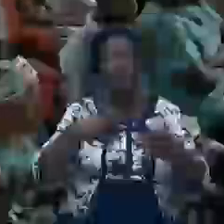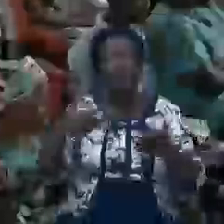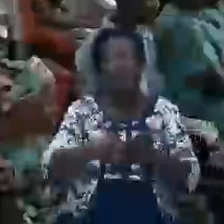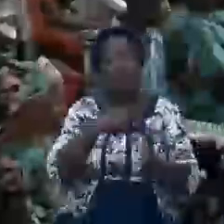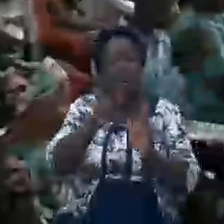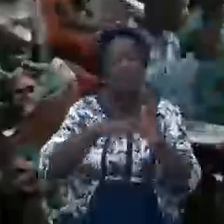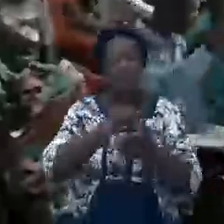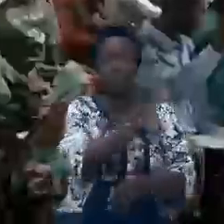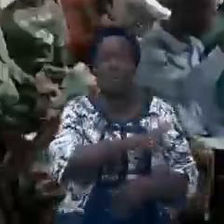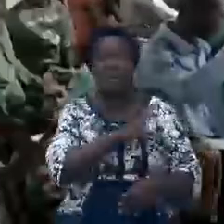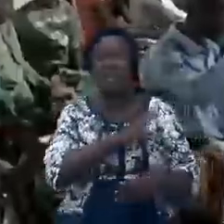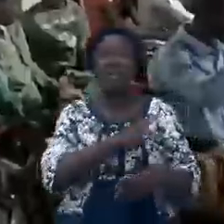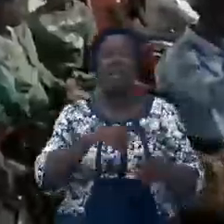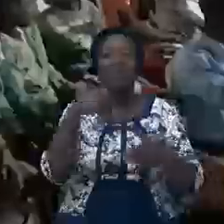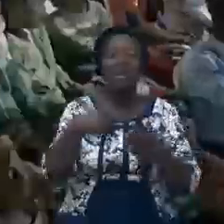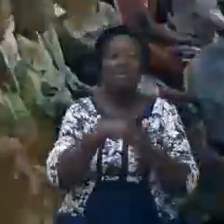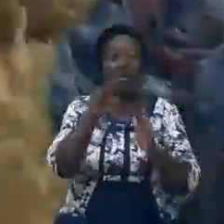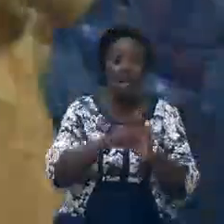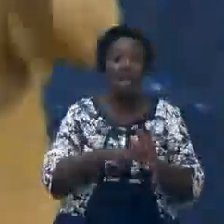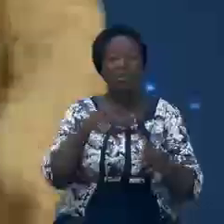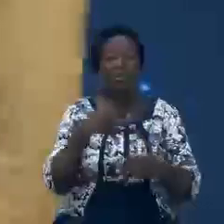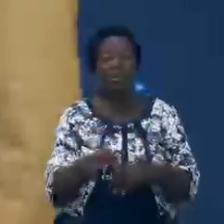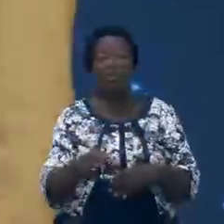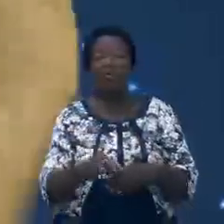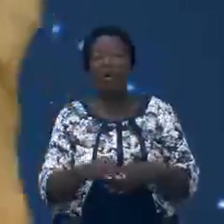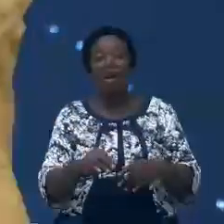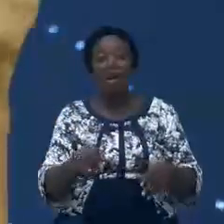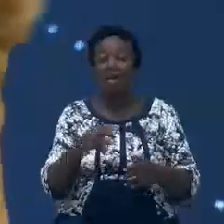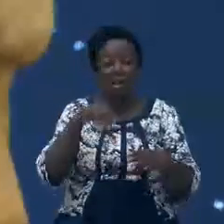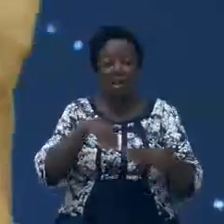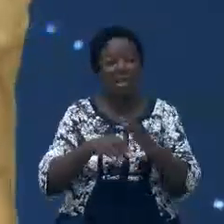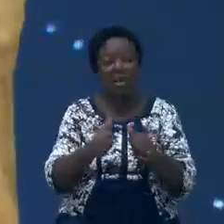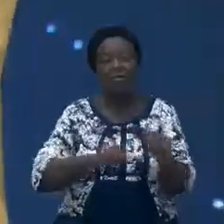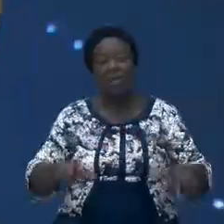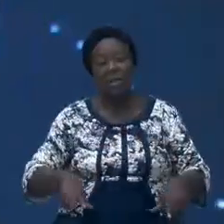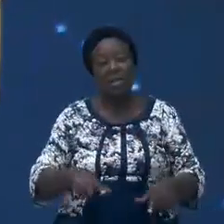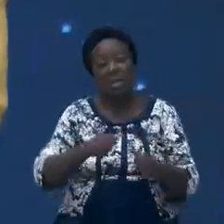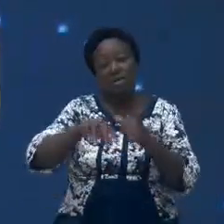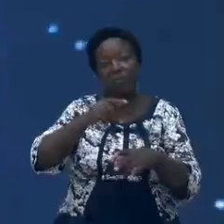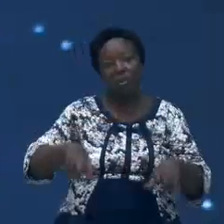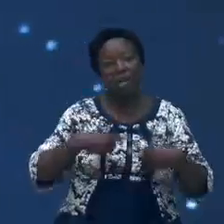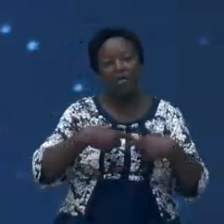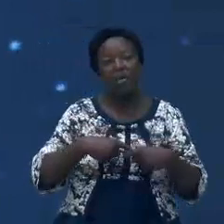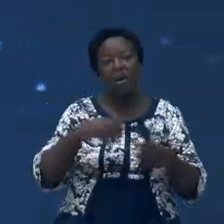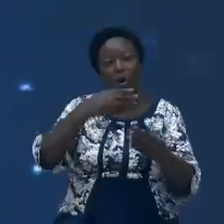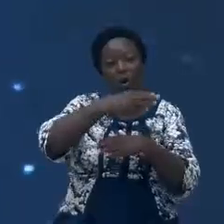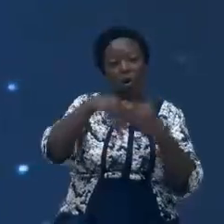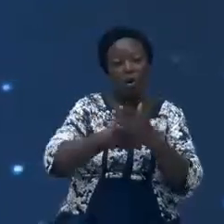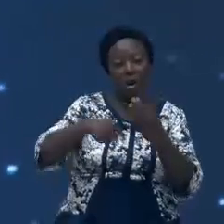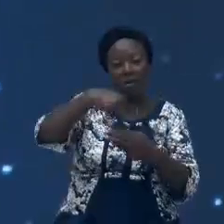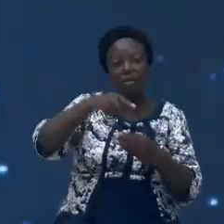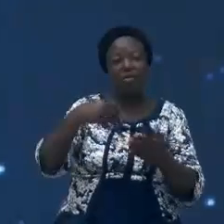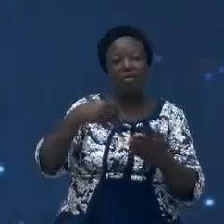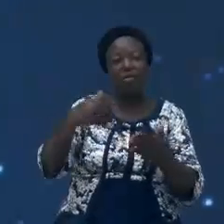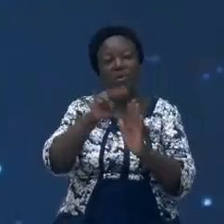life, newness of character, and newness of heart, and newness in every area all around